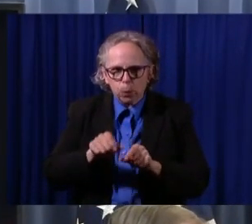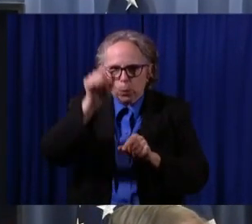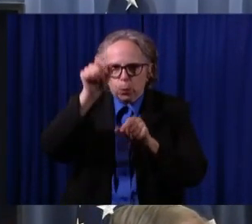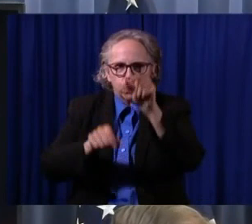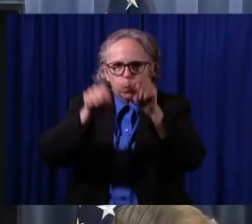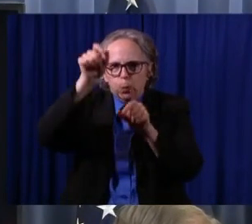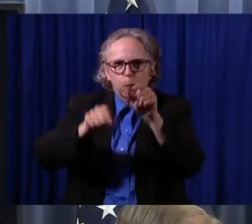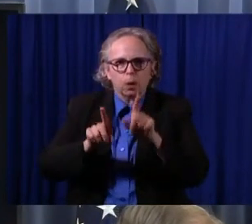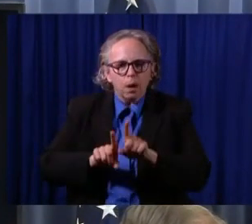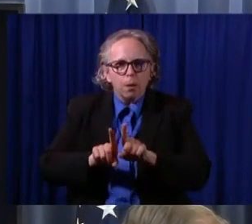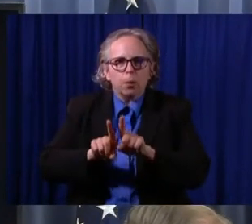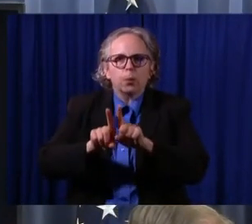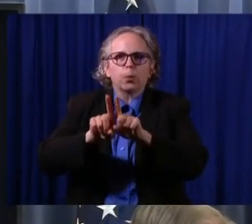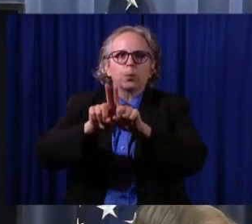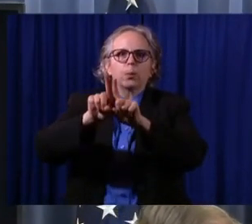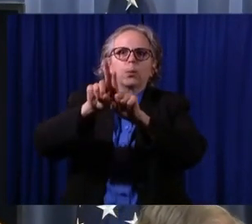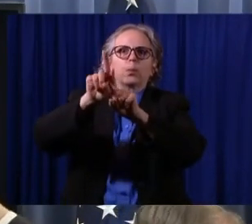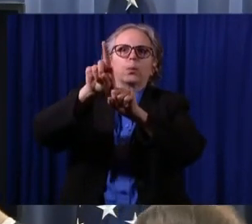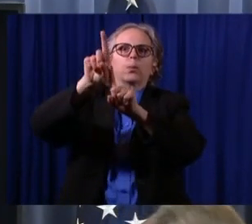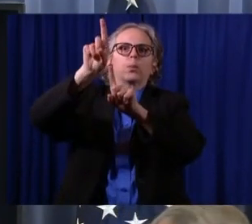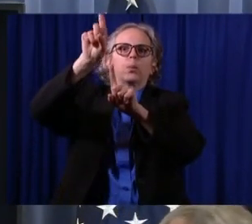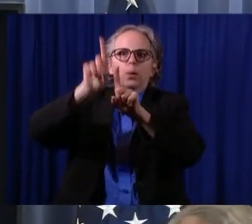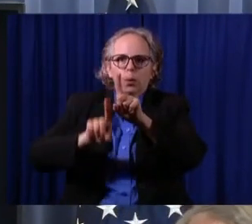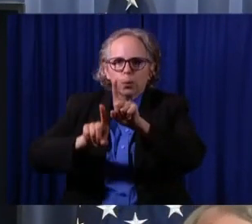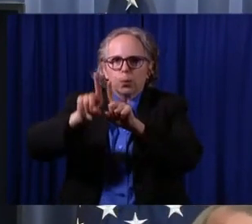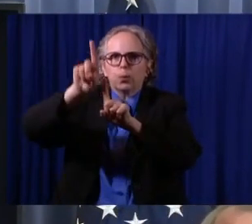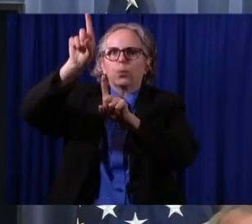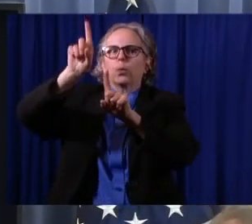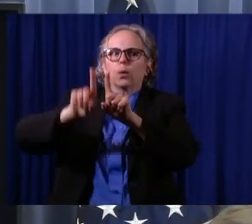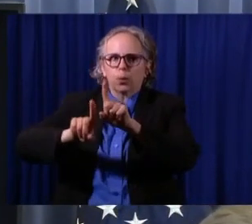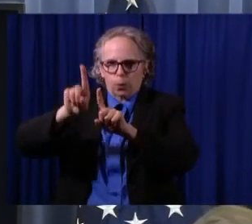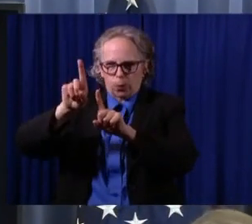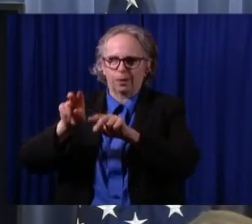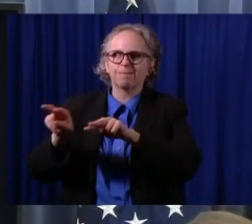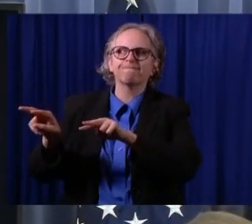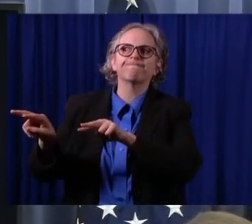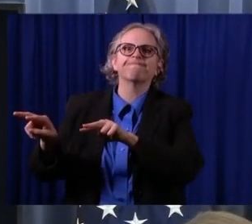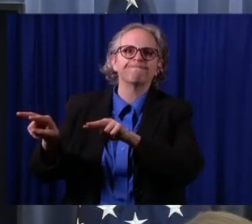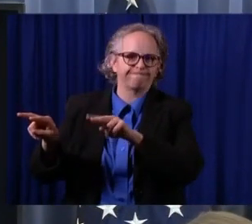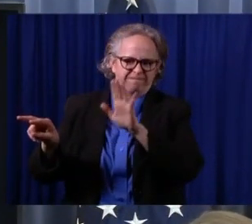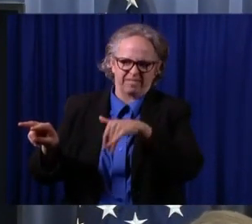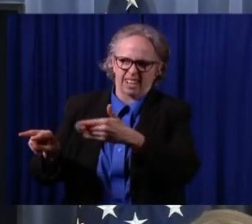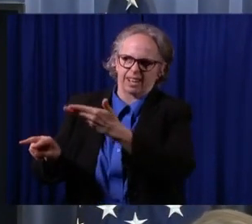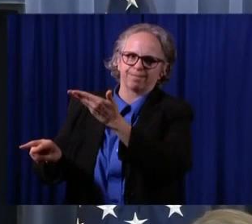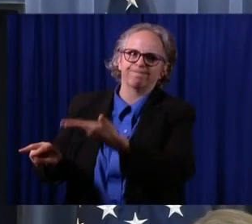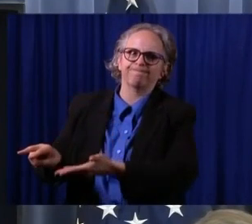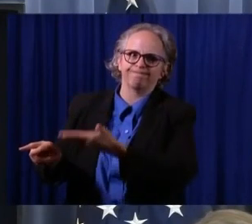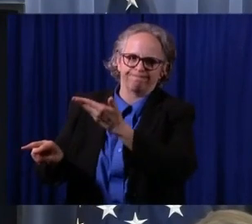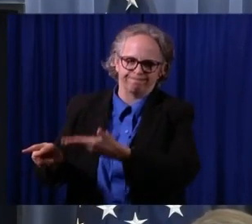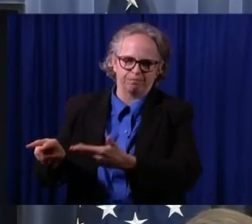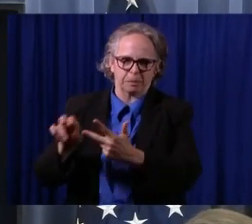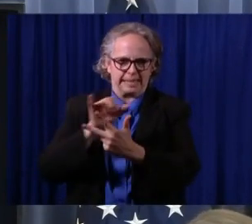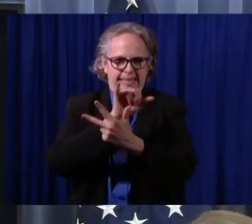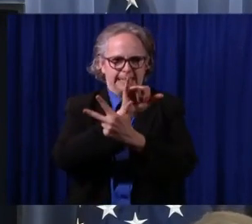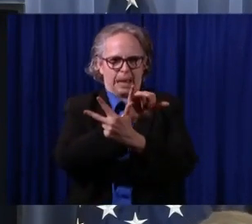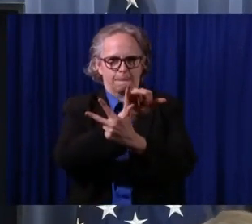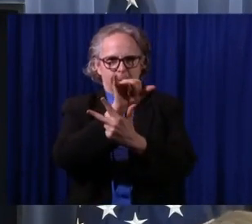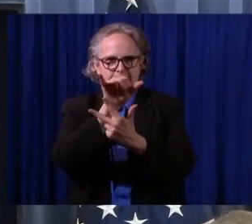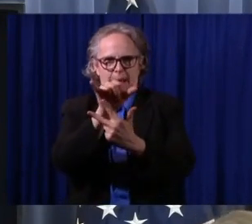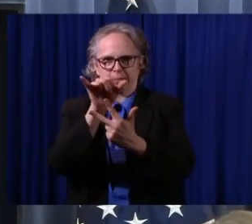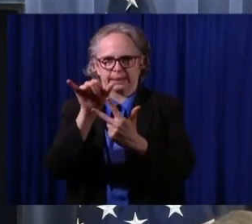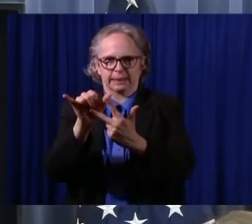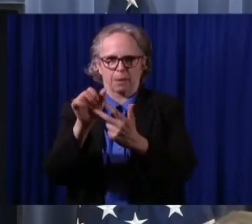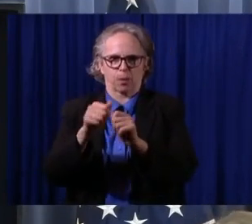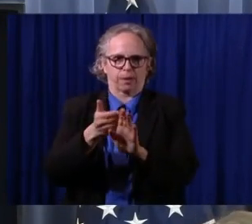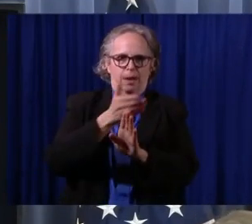see the trend here. And we'll see what happens when these numbers are complete, but you're certainly seeing a trend line there. In Clark County,